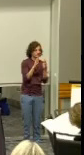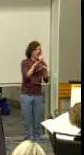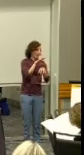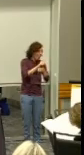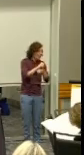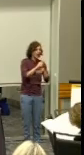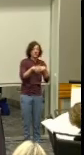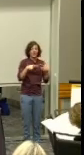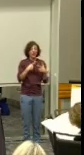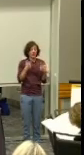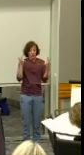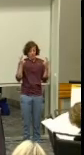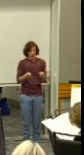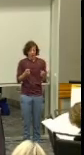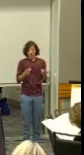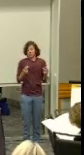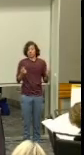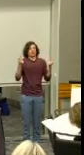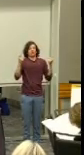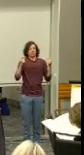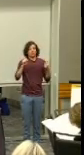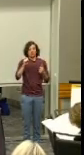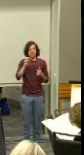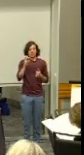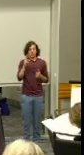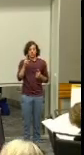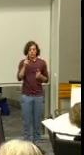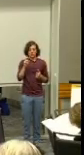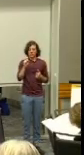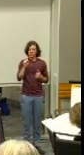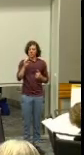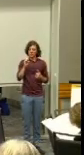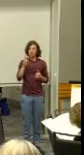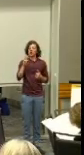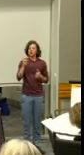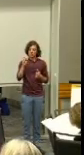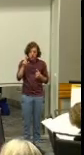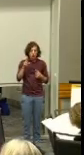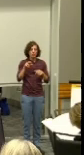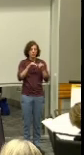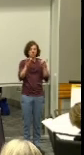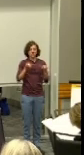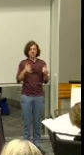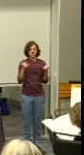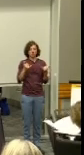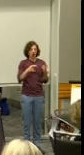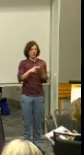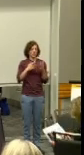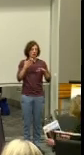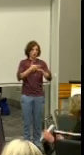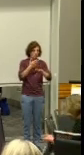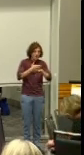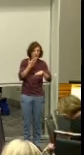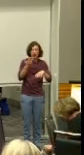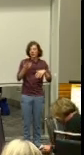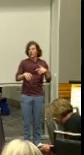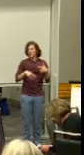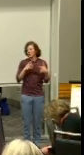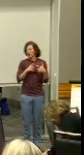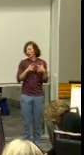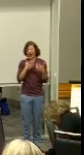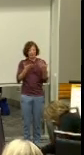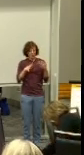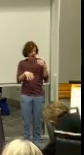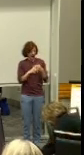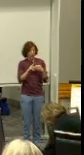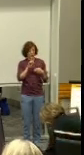the sewer system and potentially needed to add another unit based off zoning and quite a few other things. I